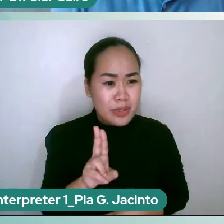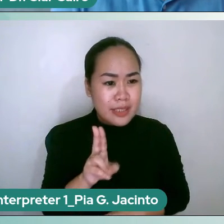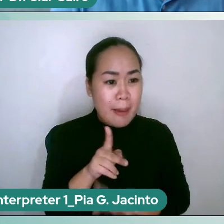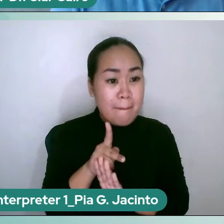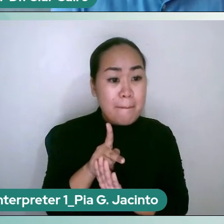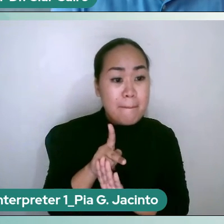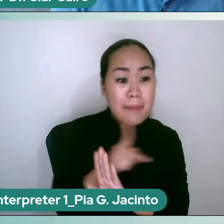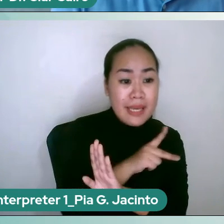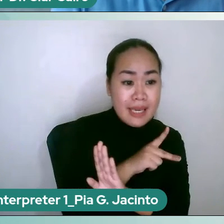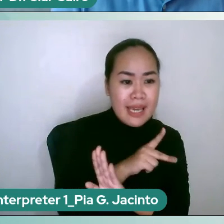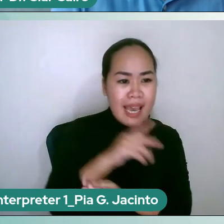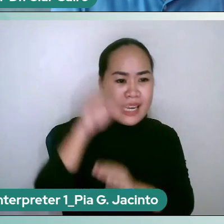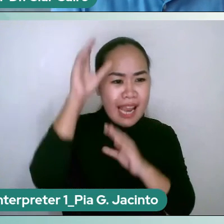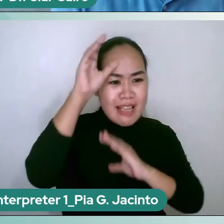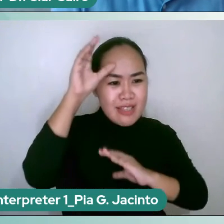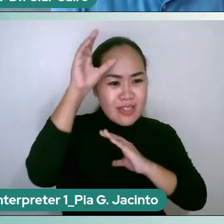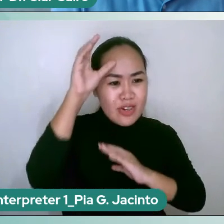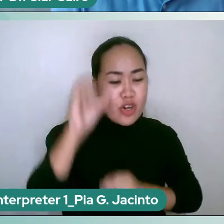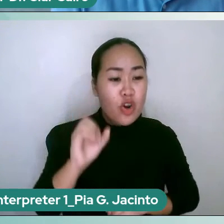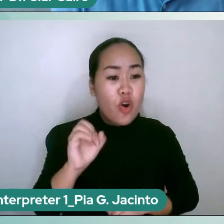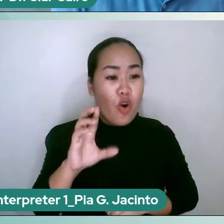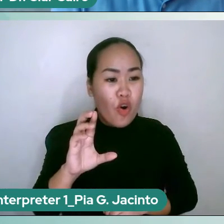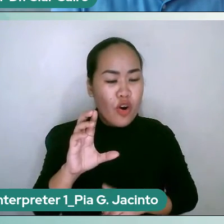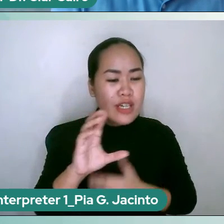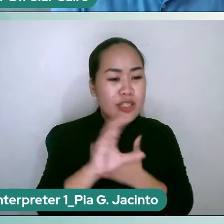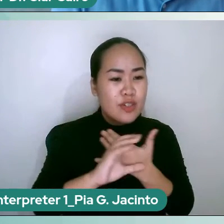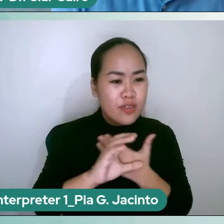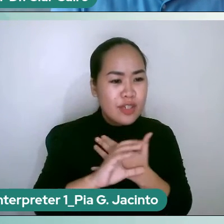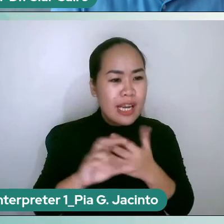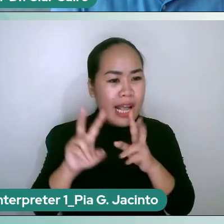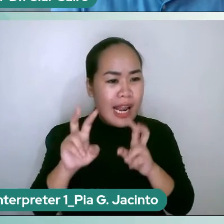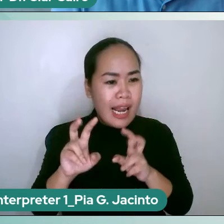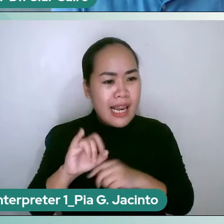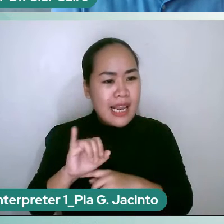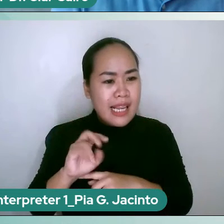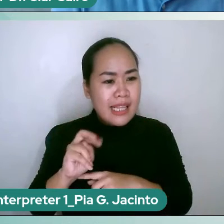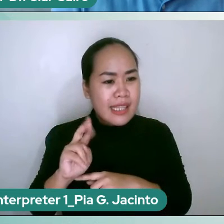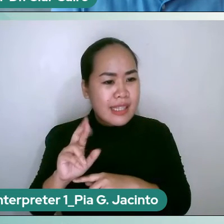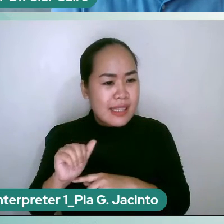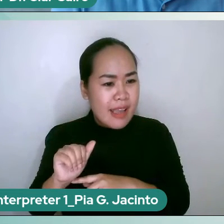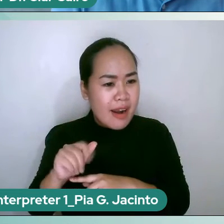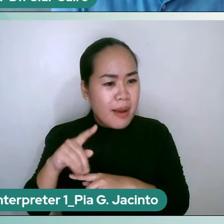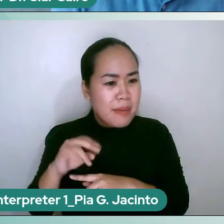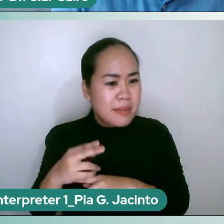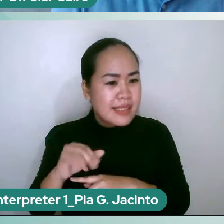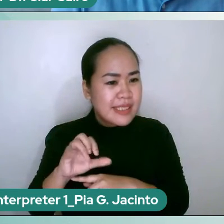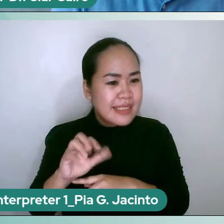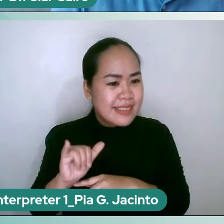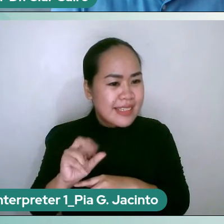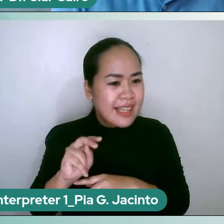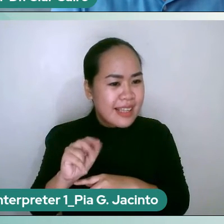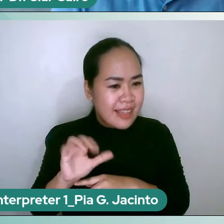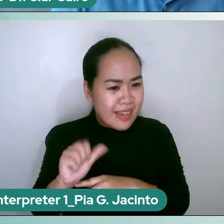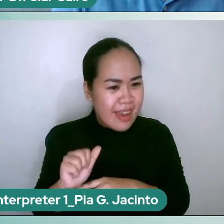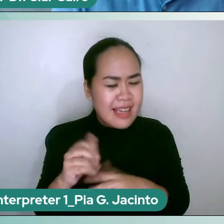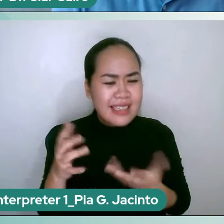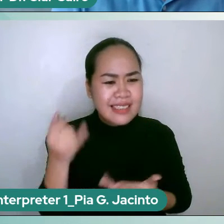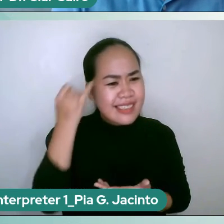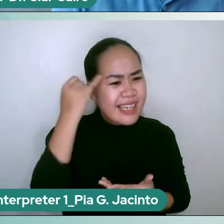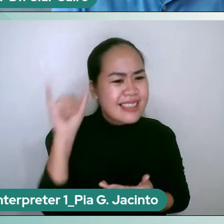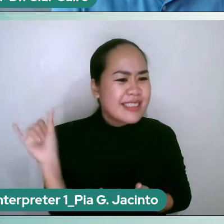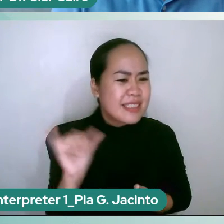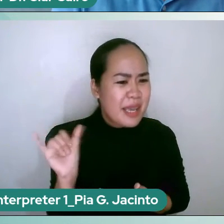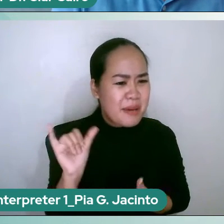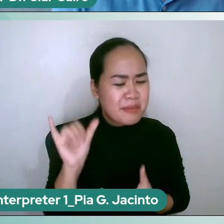pre-cancer or cervical intraepithelial neoplasia. You hear neoplasia, you think cancer. Pre-cancer